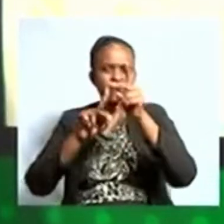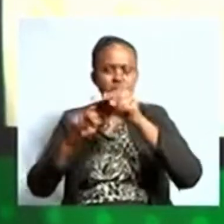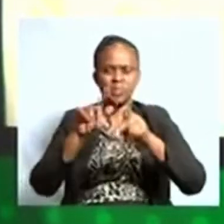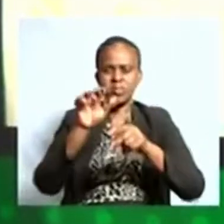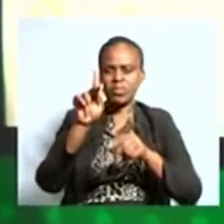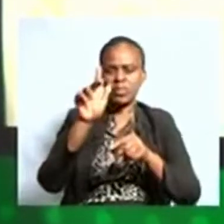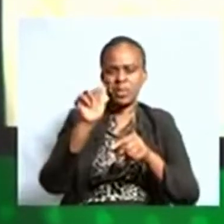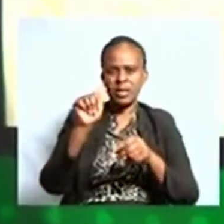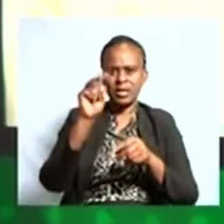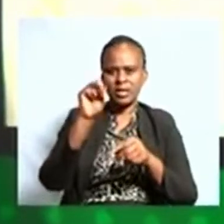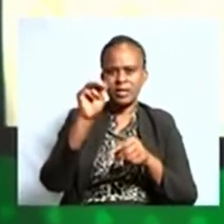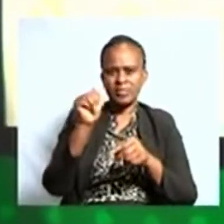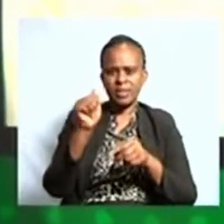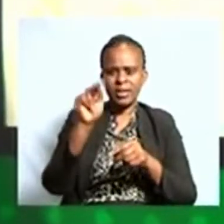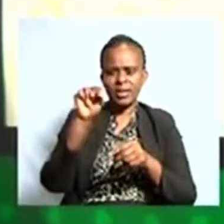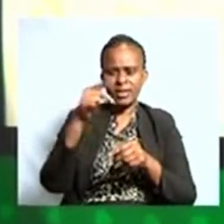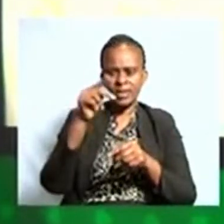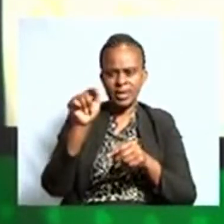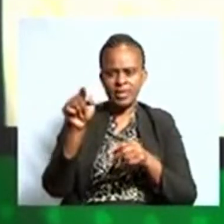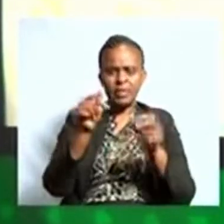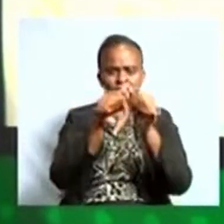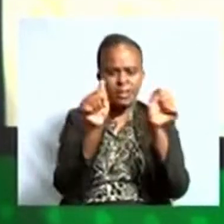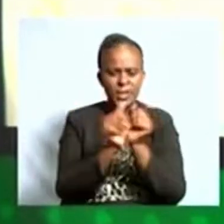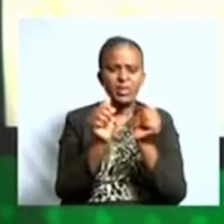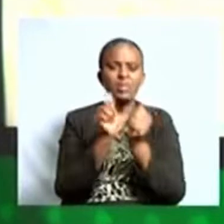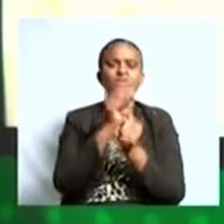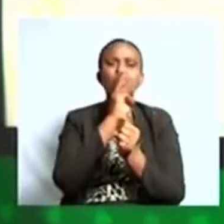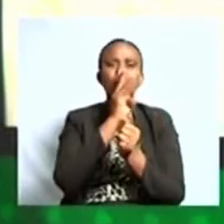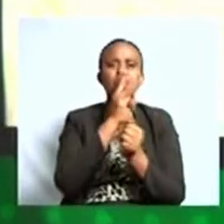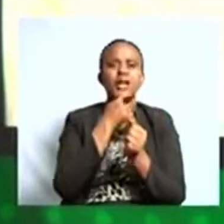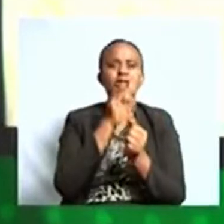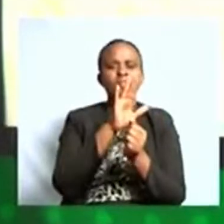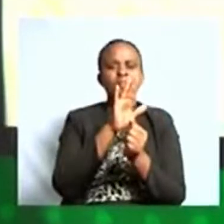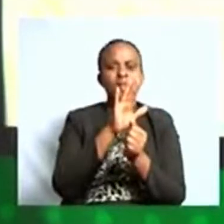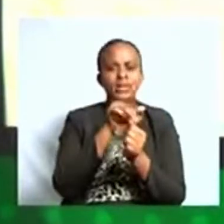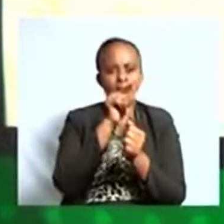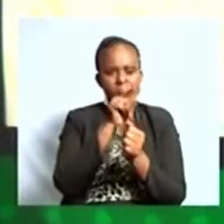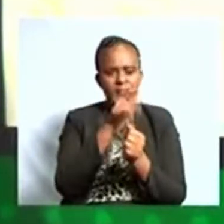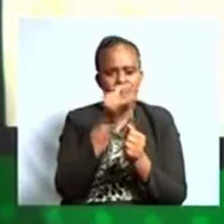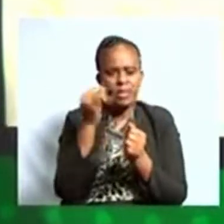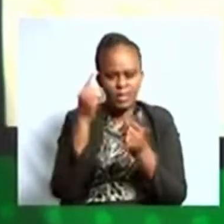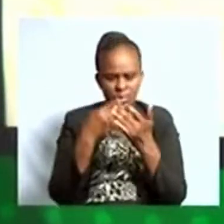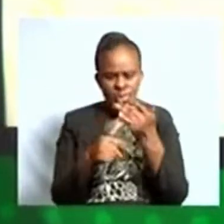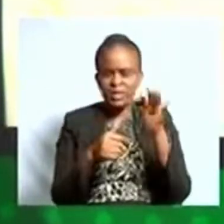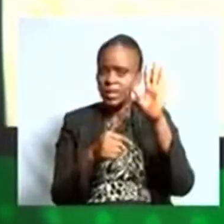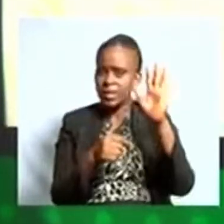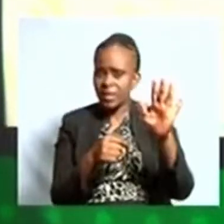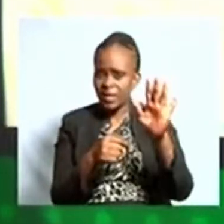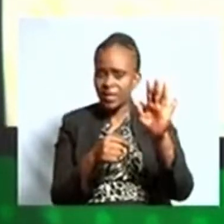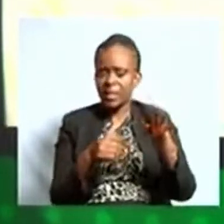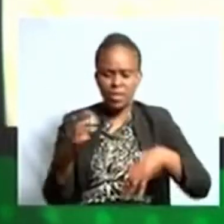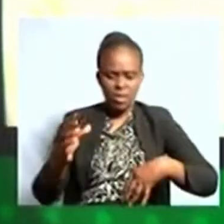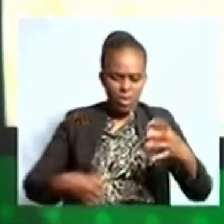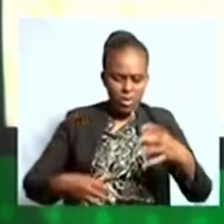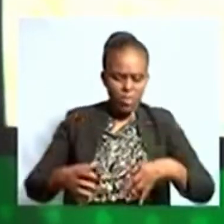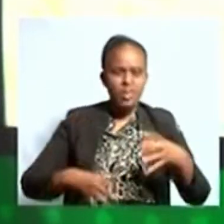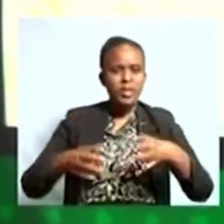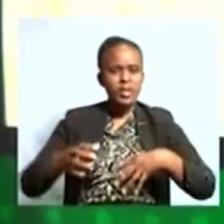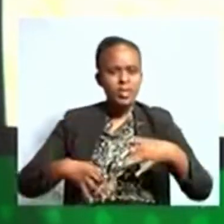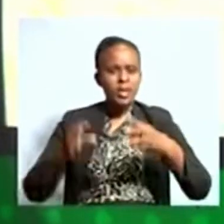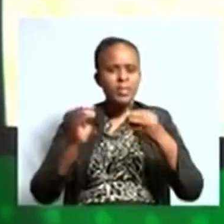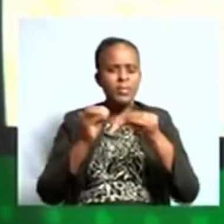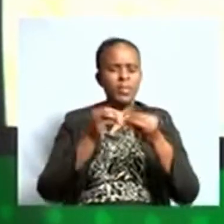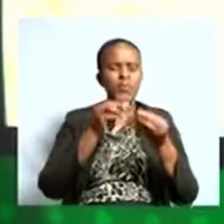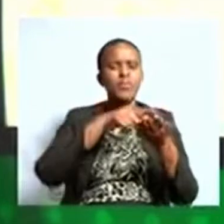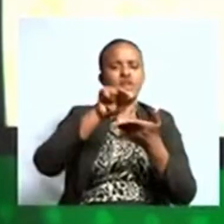Kamanga, area with water. I think the issue that has been there is they're complaining about the bills,